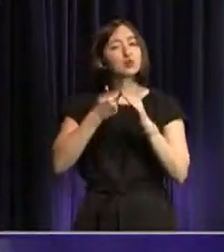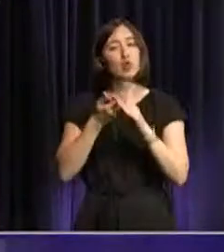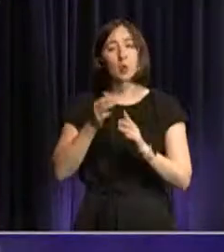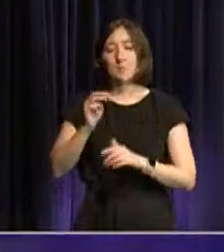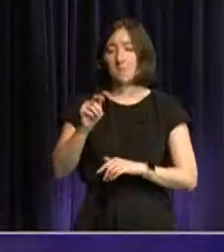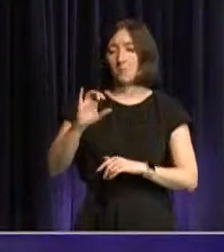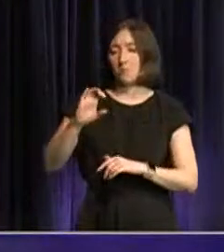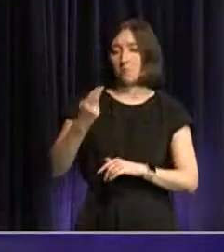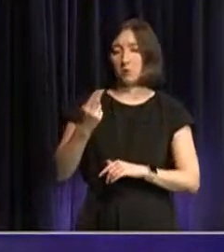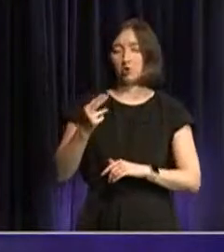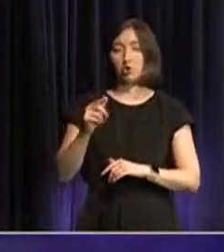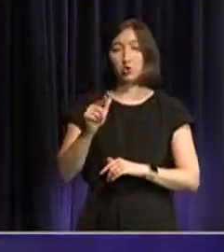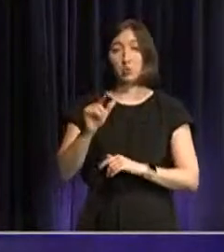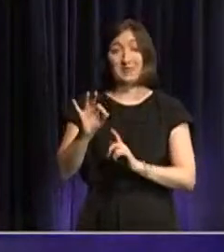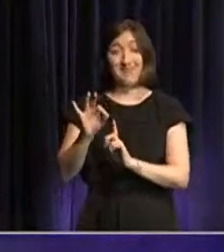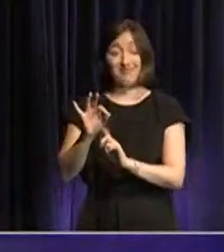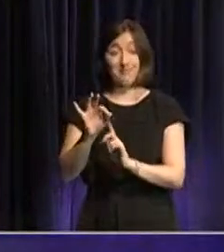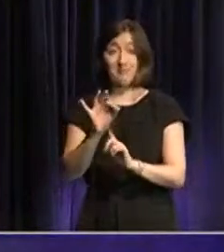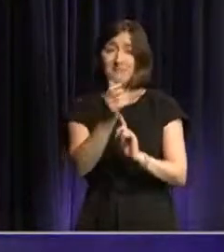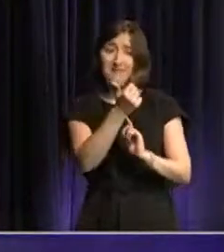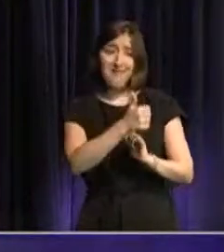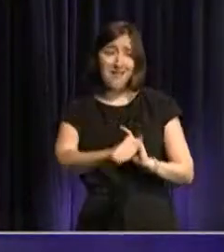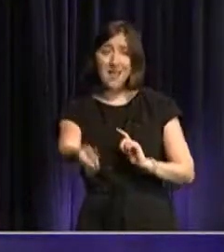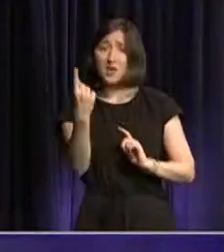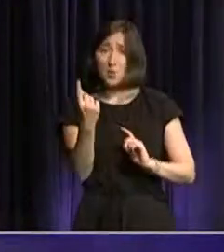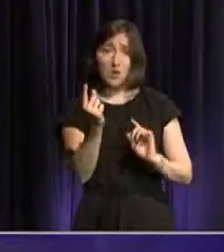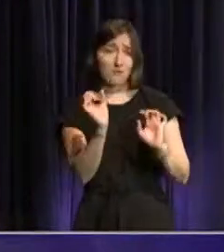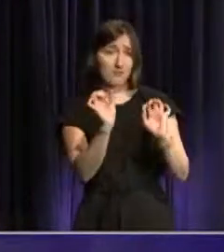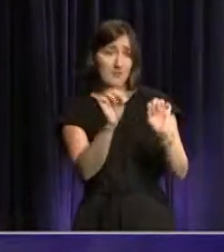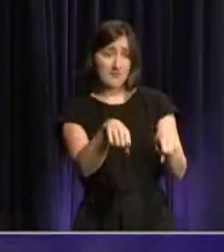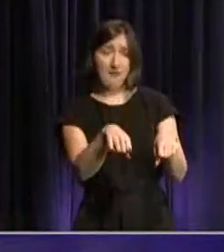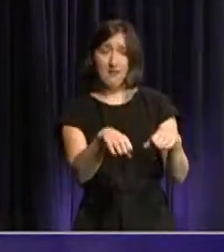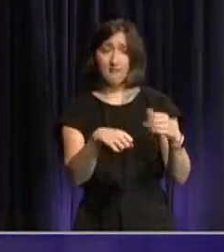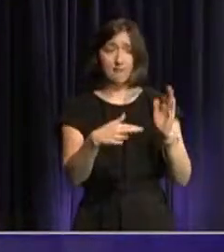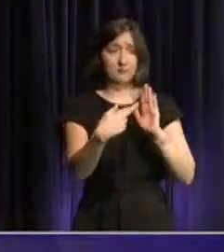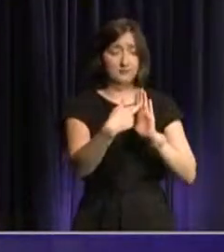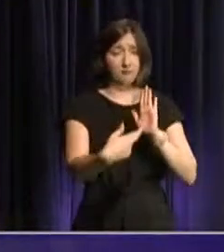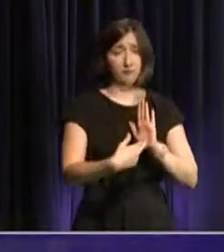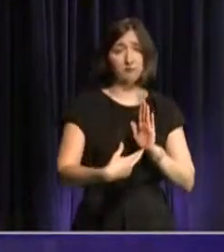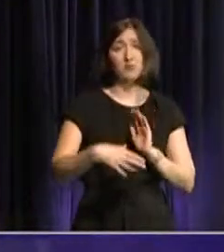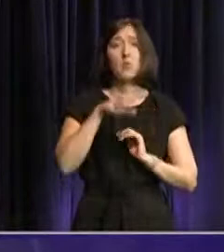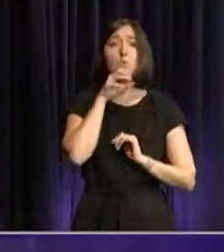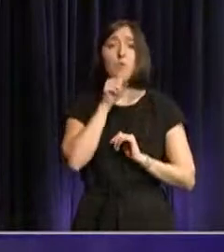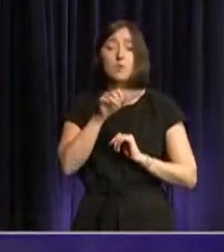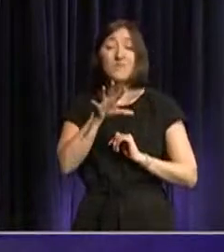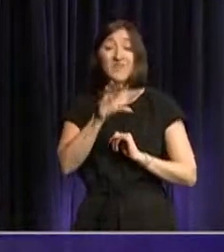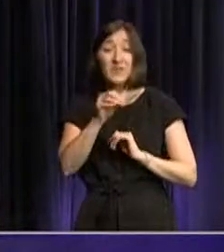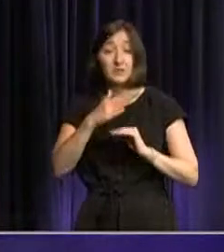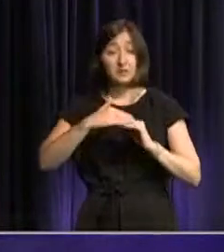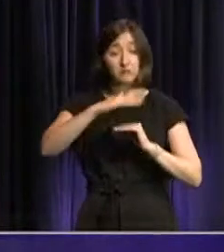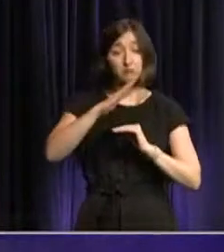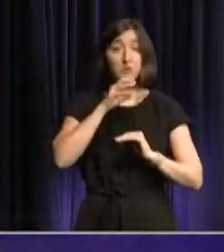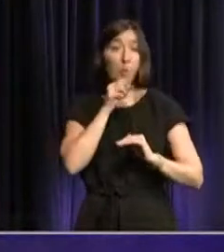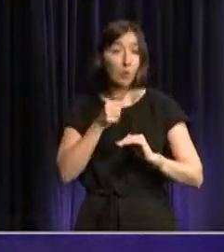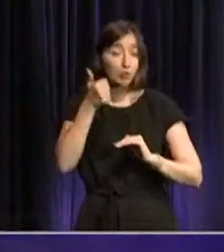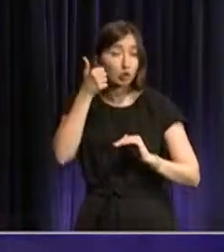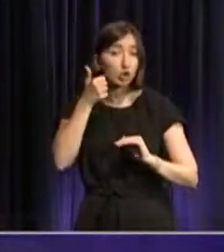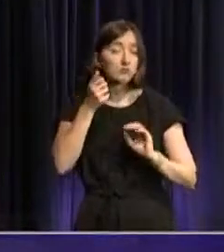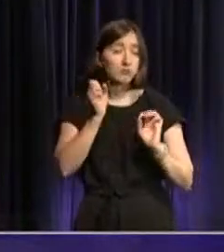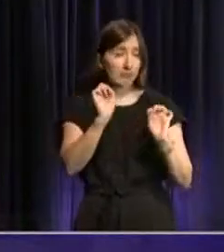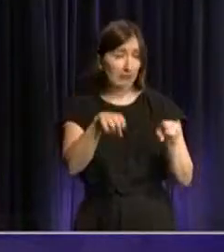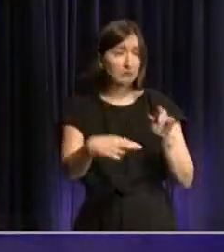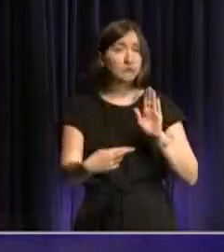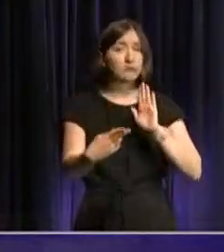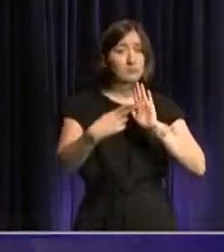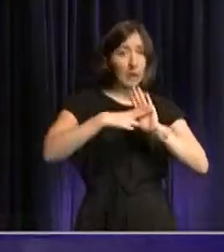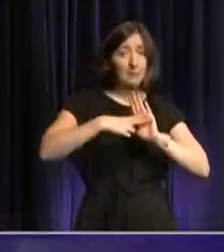29th, where anybody can register according to the new group 50 and older, and we hope to start that then and be able to have